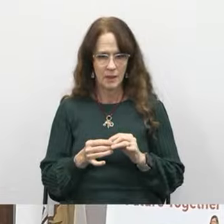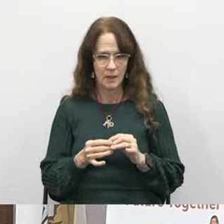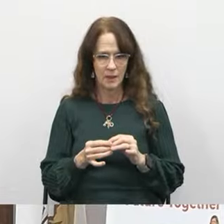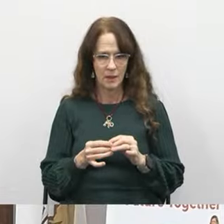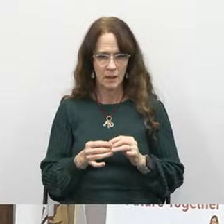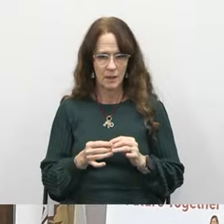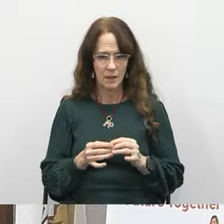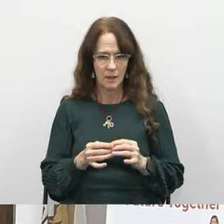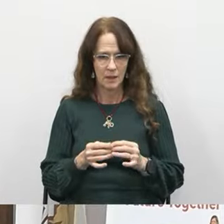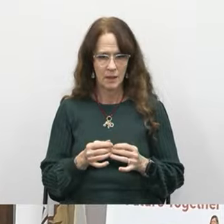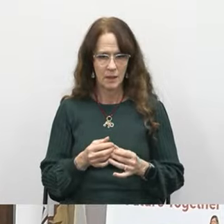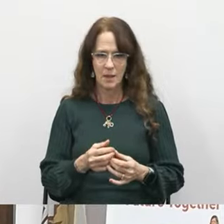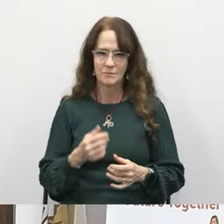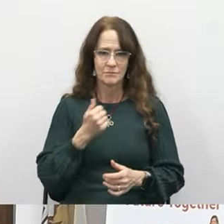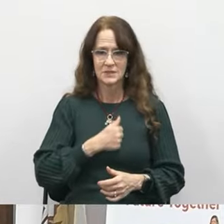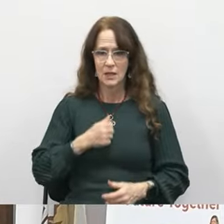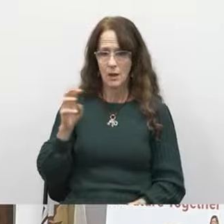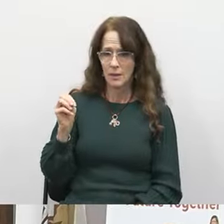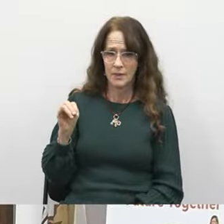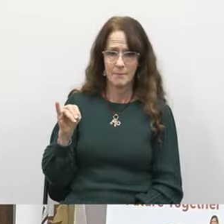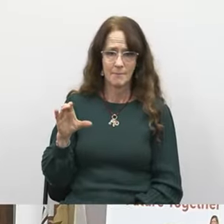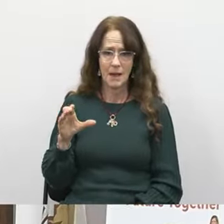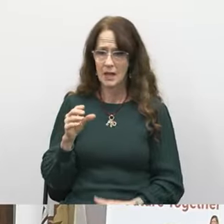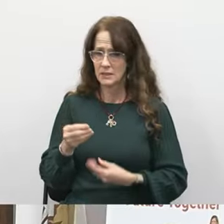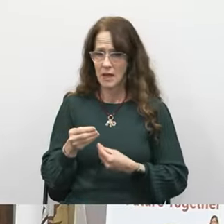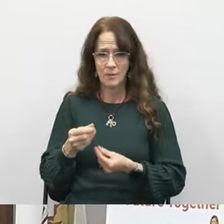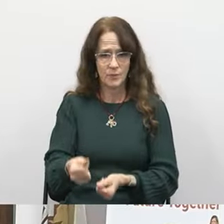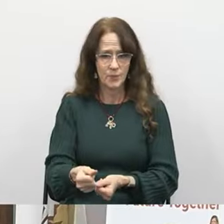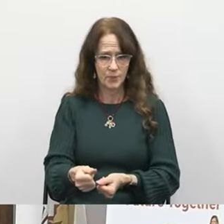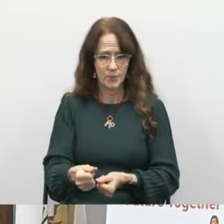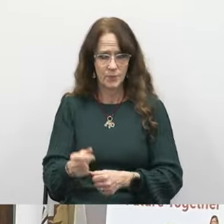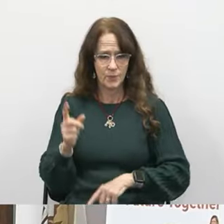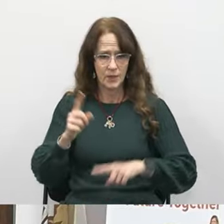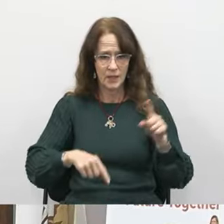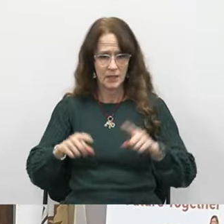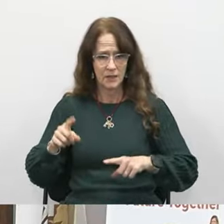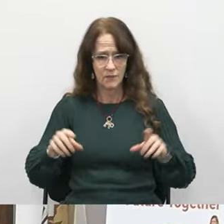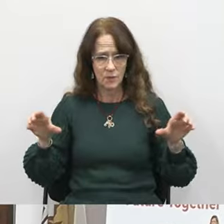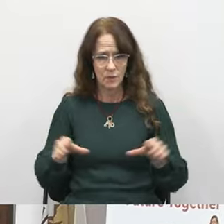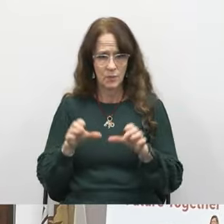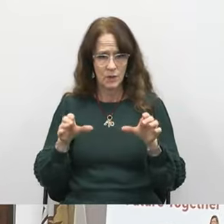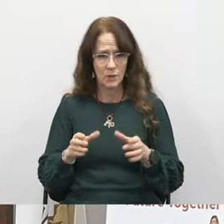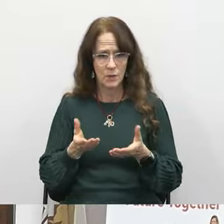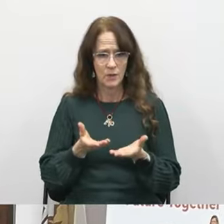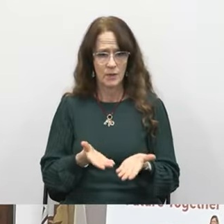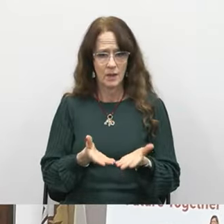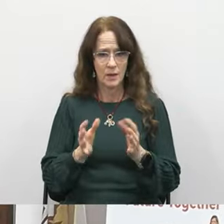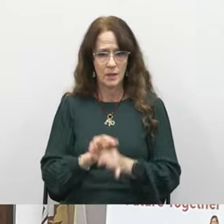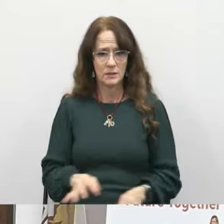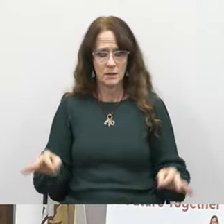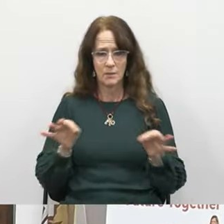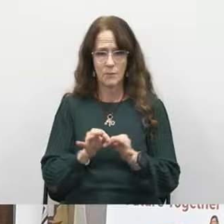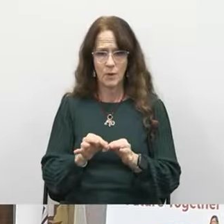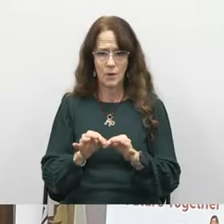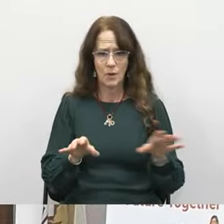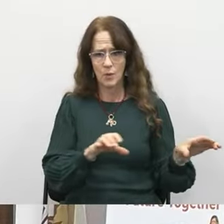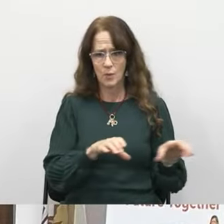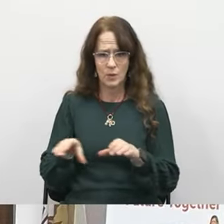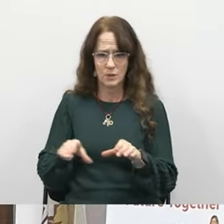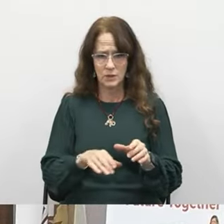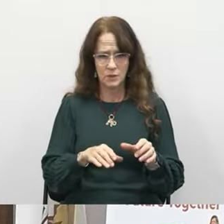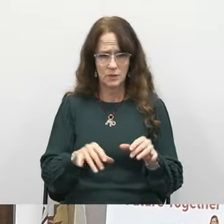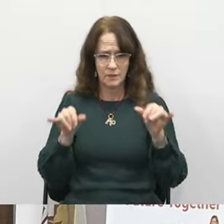people to come. And that's completely different than what it is that we do there. And it's important that we do the same thing at each of